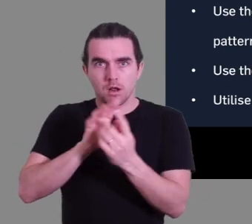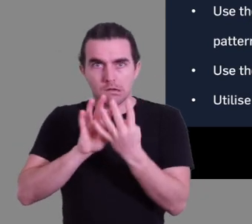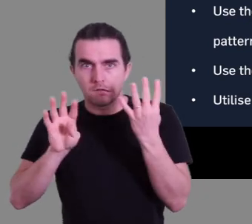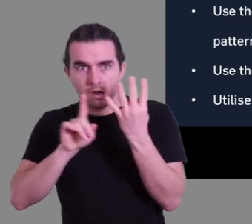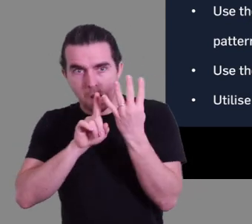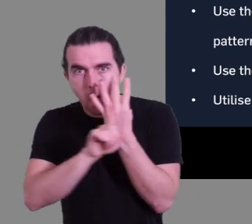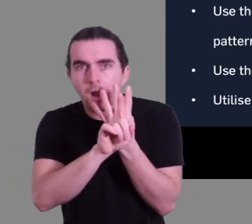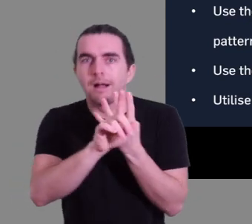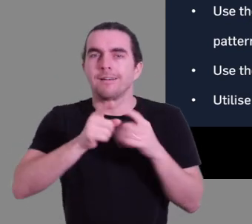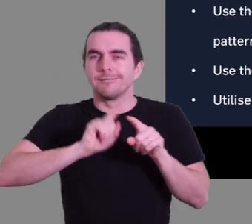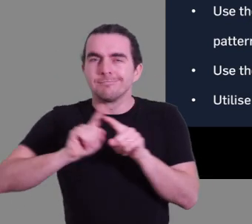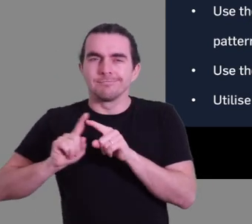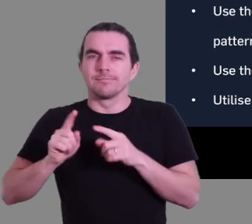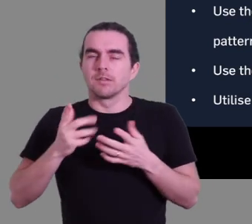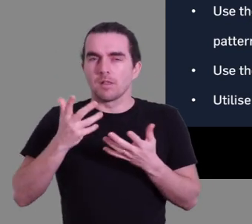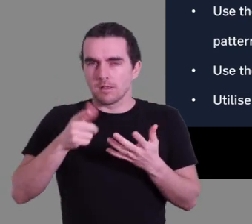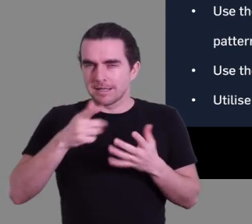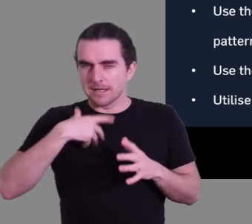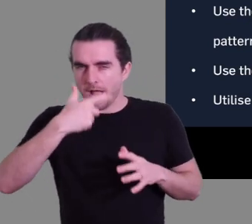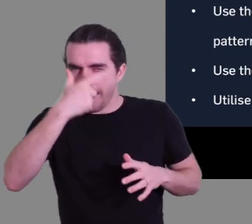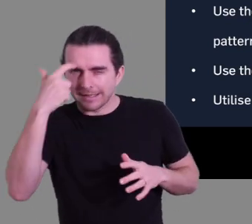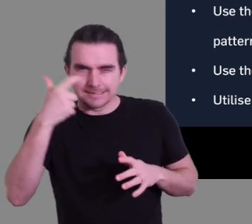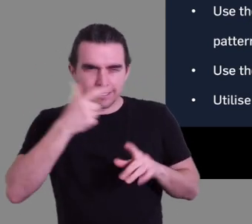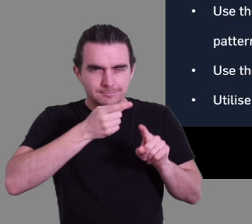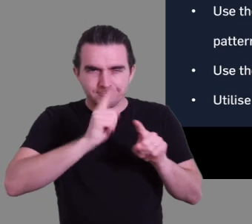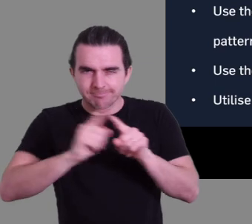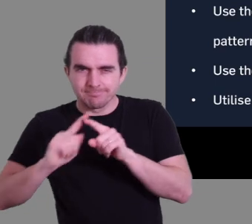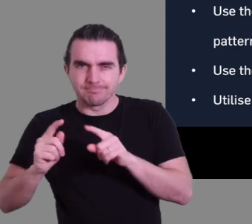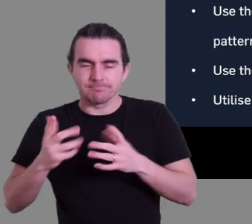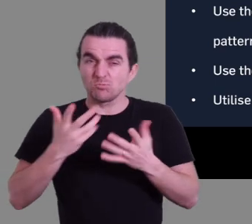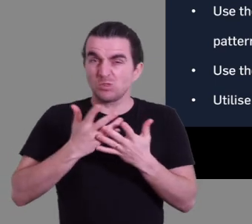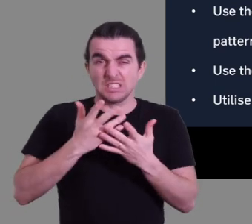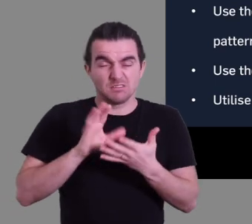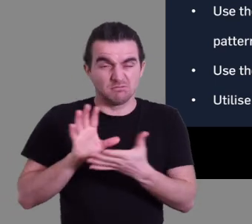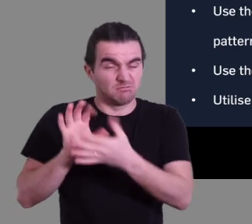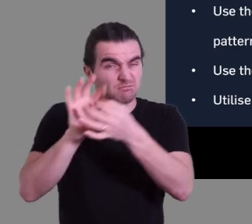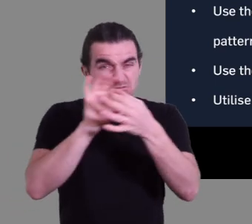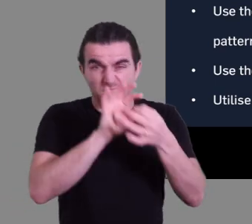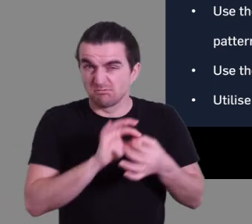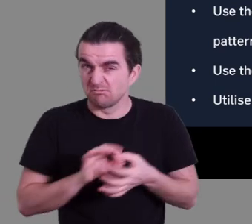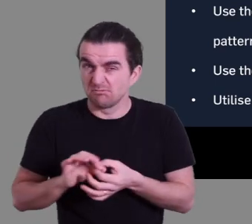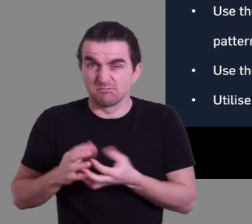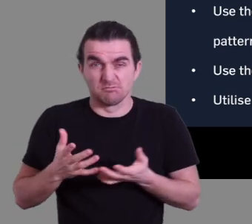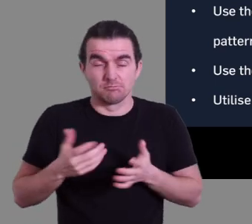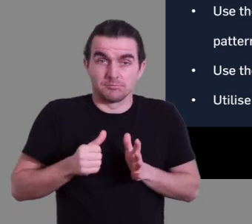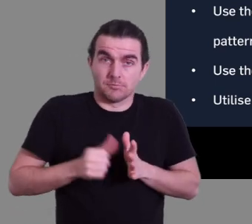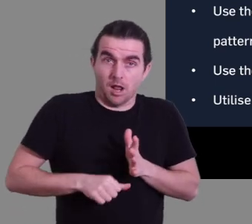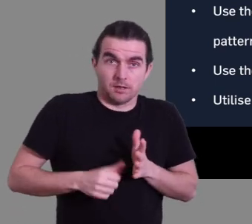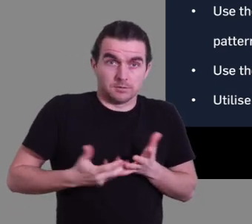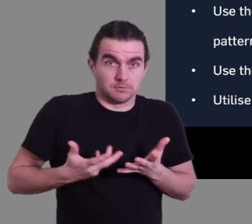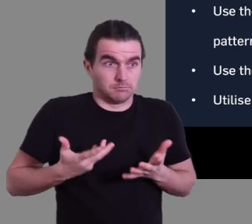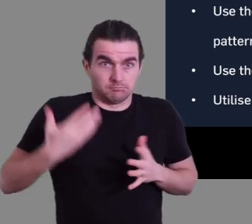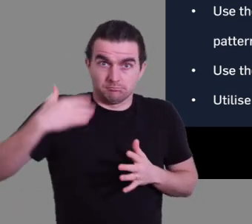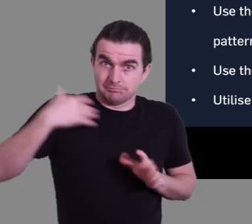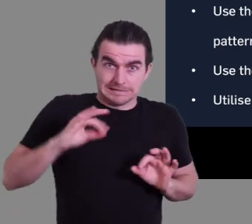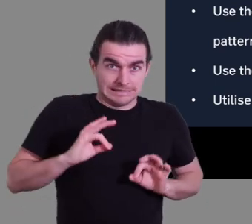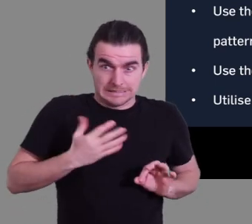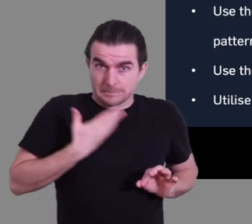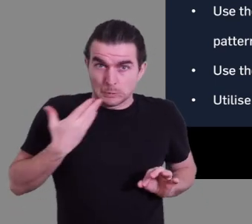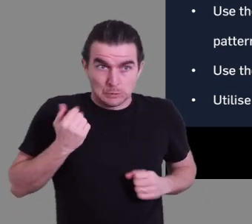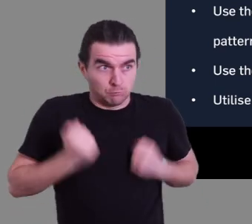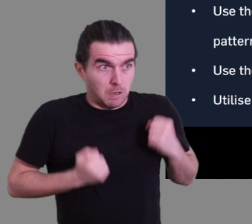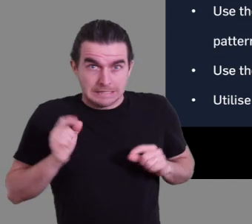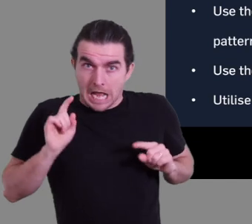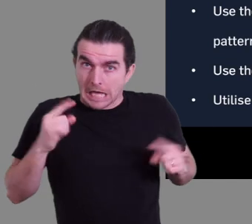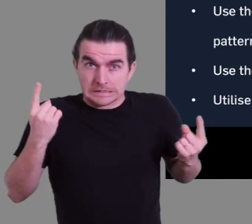inside to go outside. So that's where you have to understand it's interdependent. He actually at the start didn't have the running